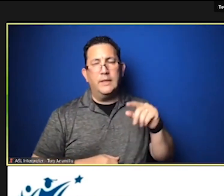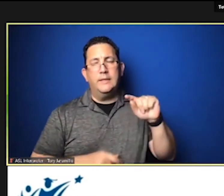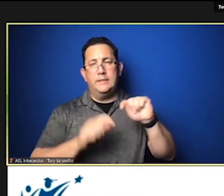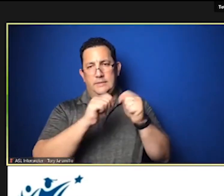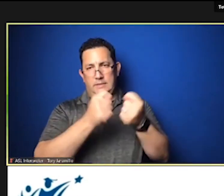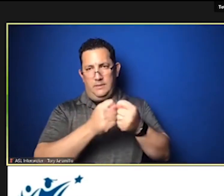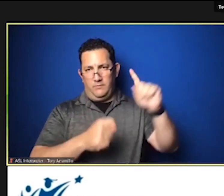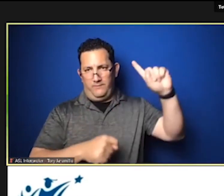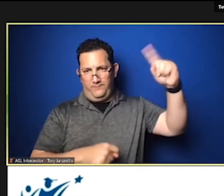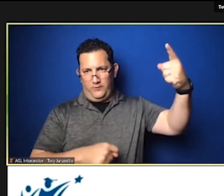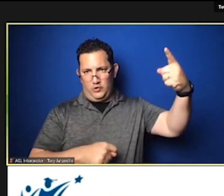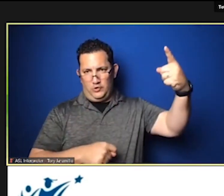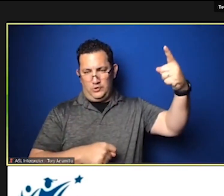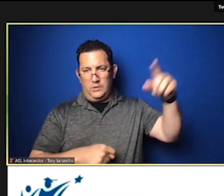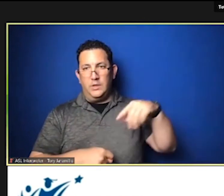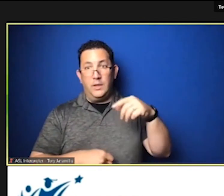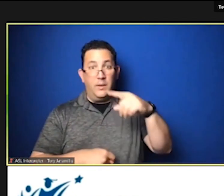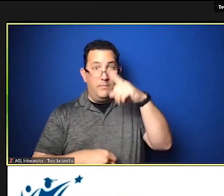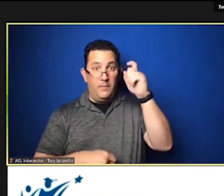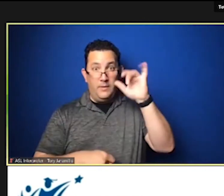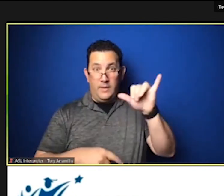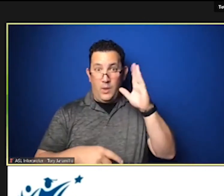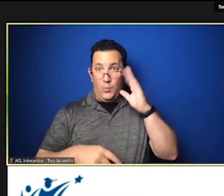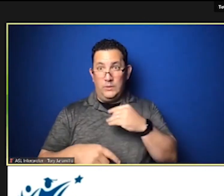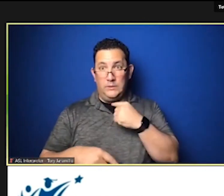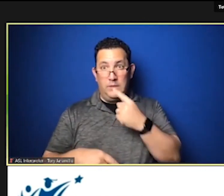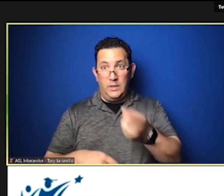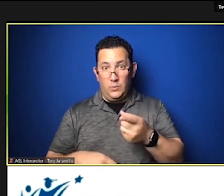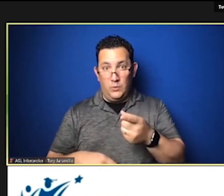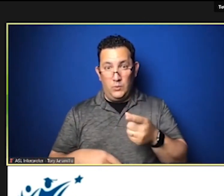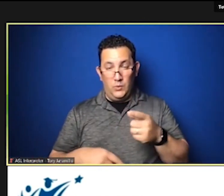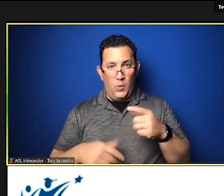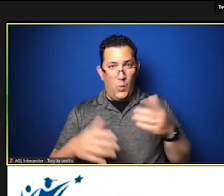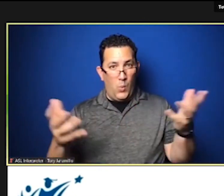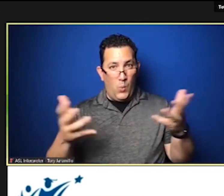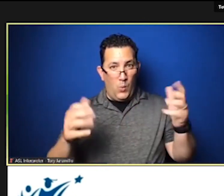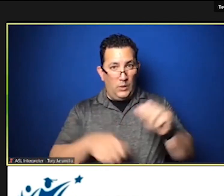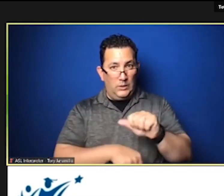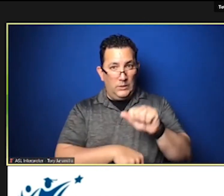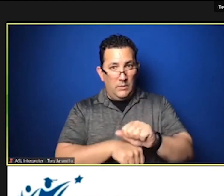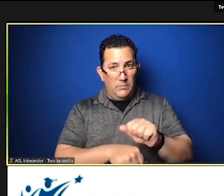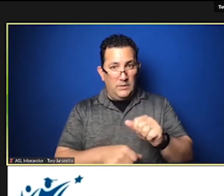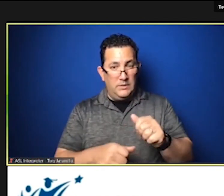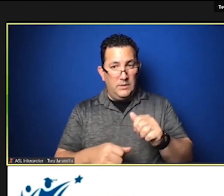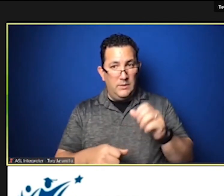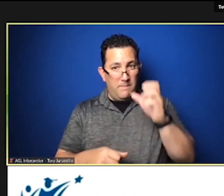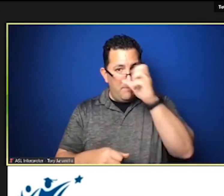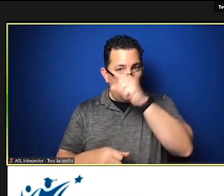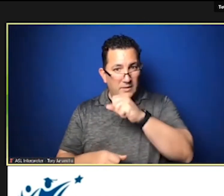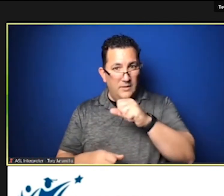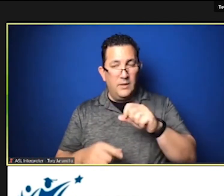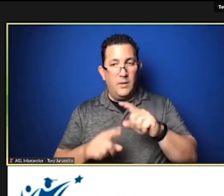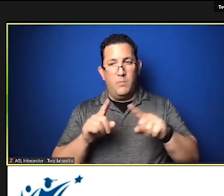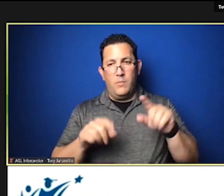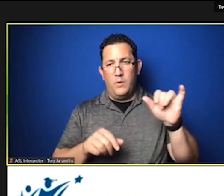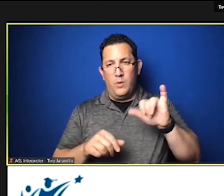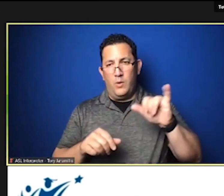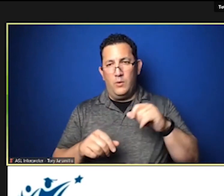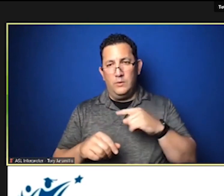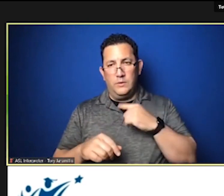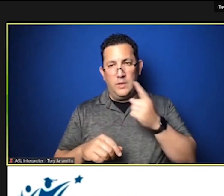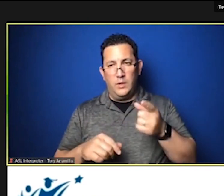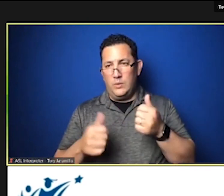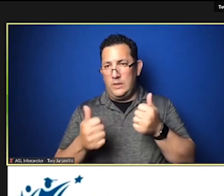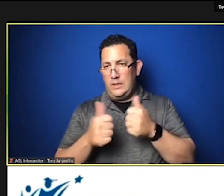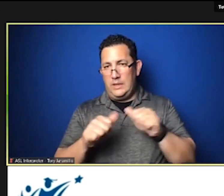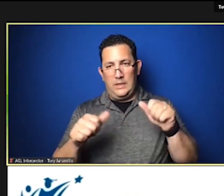that will also tell you not only what assignments are missing, but it could tell you any